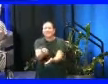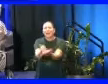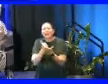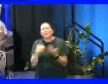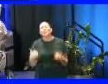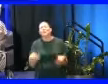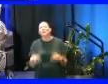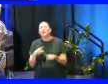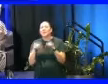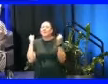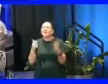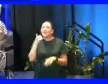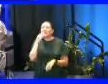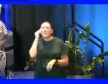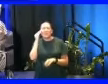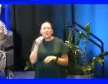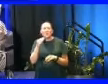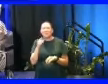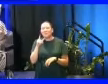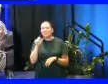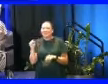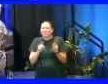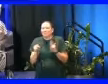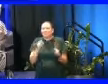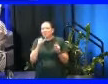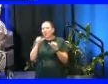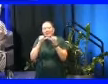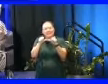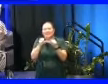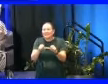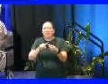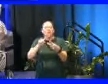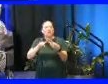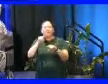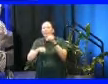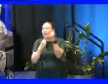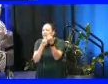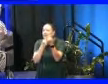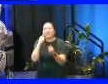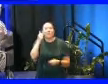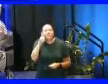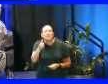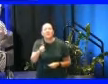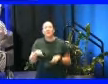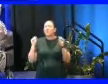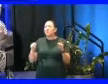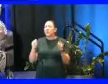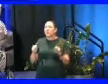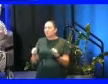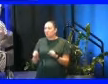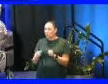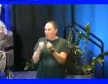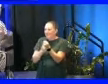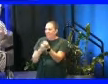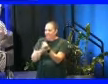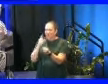But a lot of homeless people are not persistent. A lot of homeless people cannot advocate for themselves. being an advocate, being a speaker from the National Coalition for